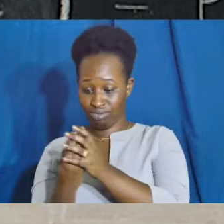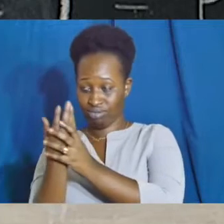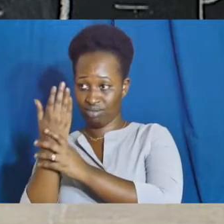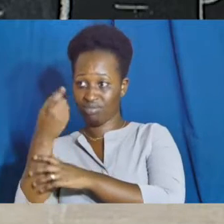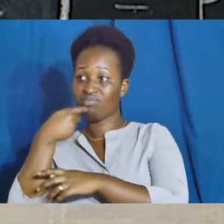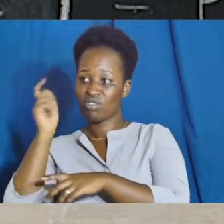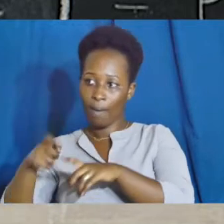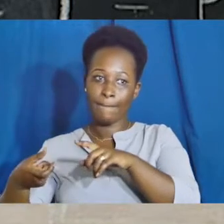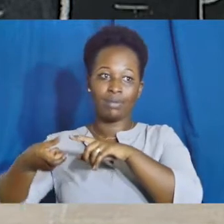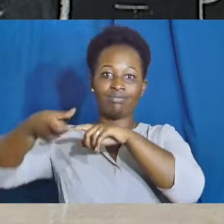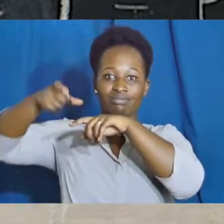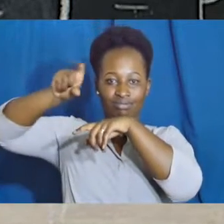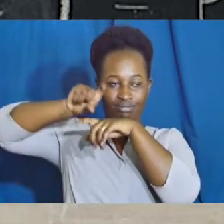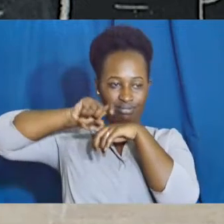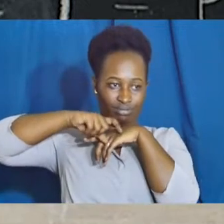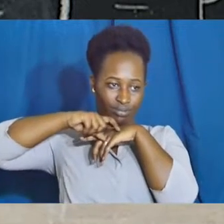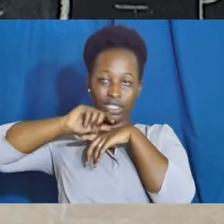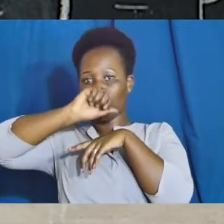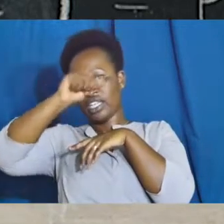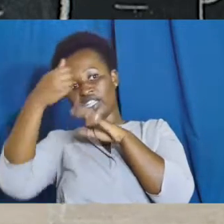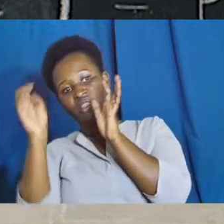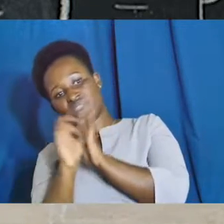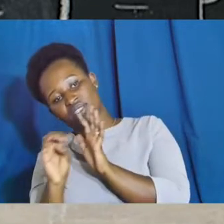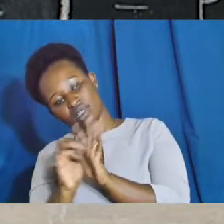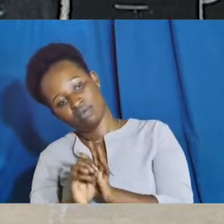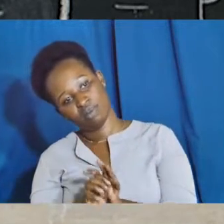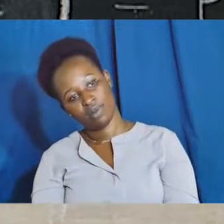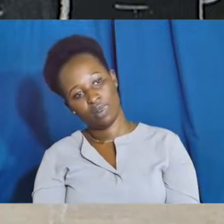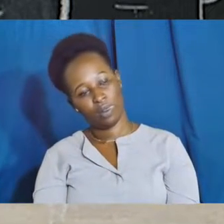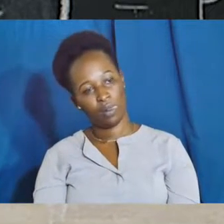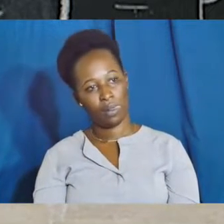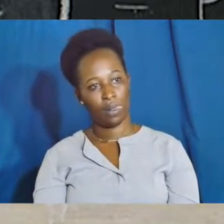Let us take another example.